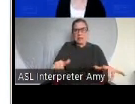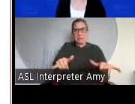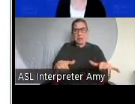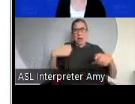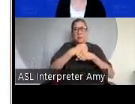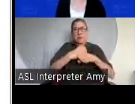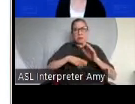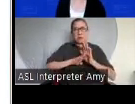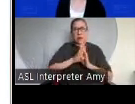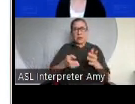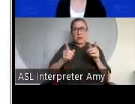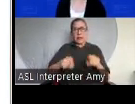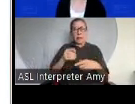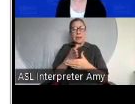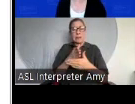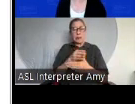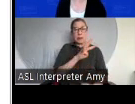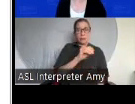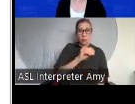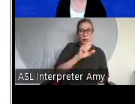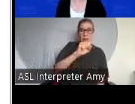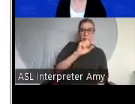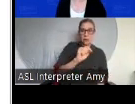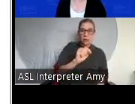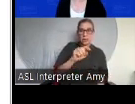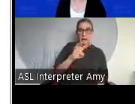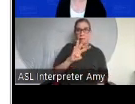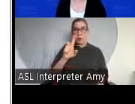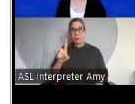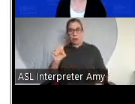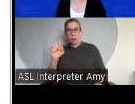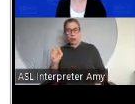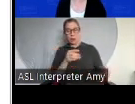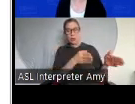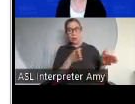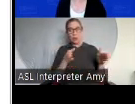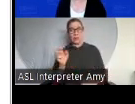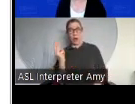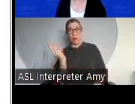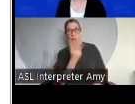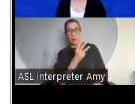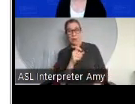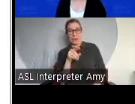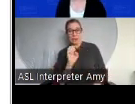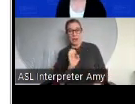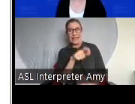between 40th Street and 41st Street on the west side. So as I say, this is a very specific